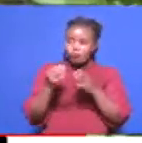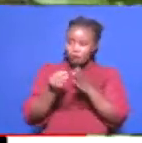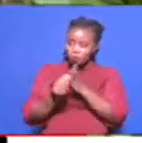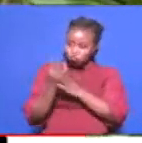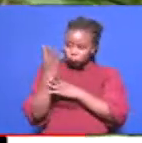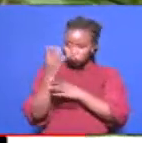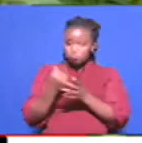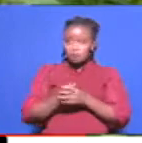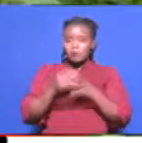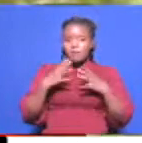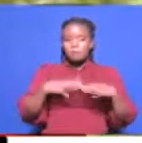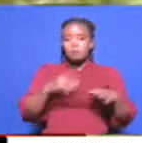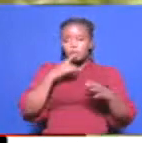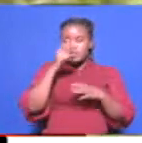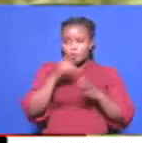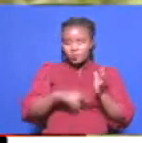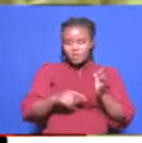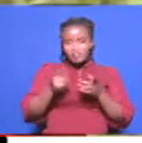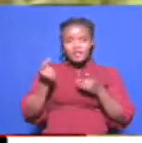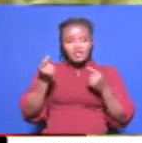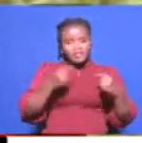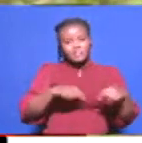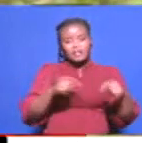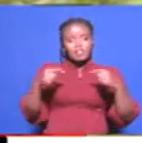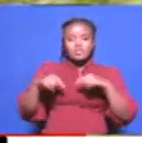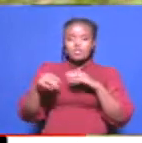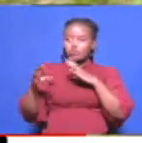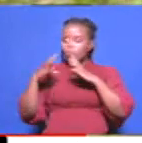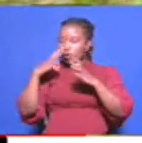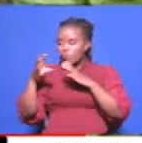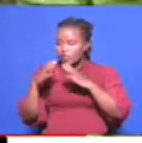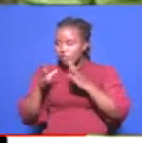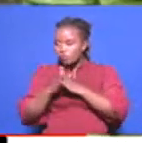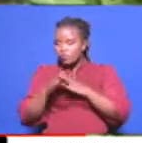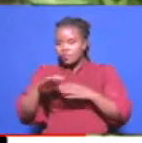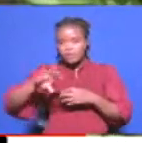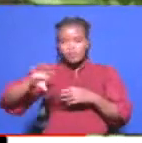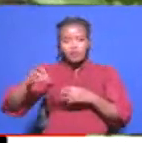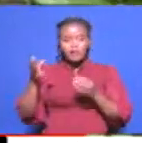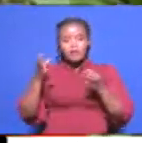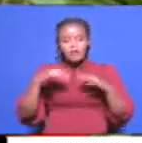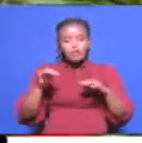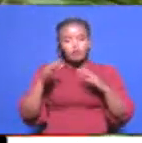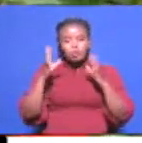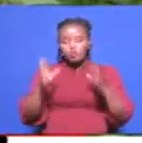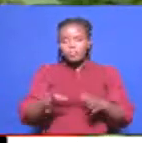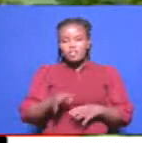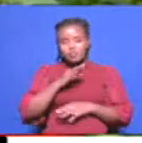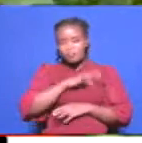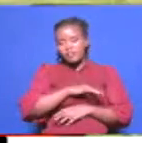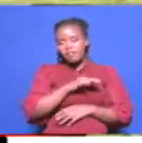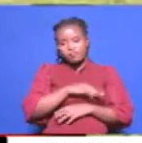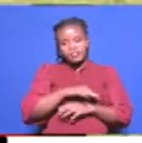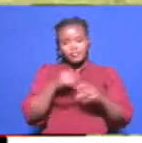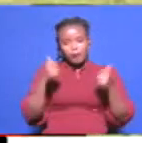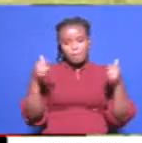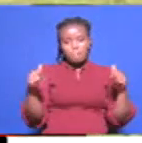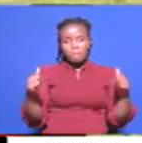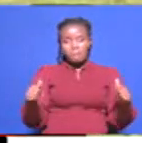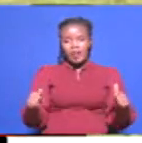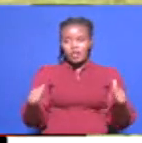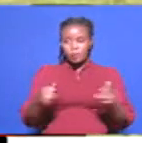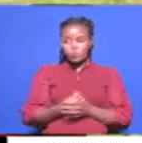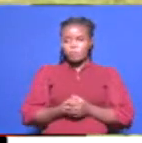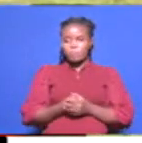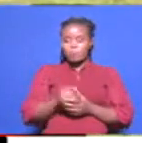claim their efforts to reach the county officials have not borne fruits, as most officers are on political campaigns. Na yao